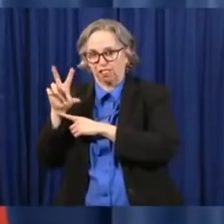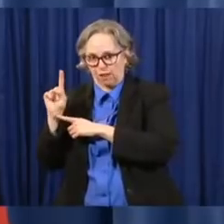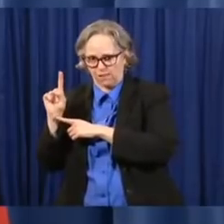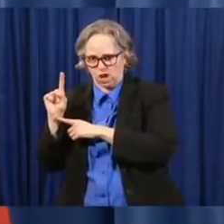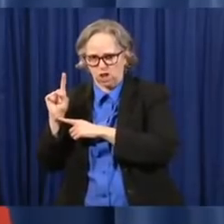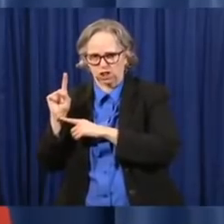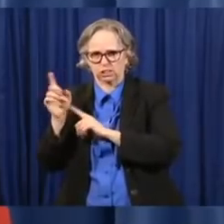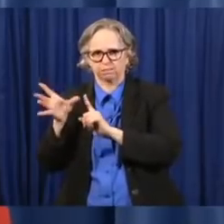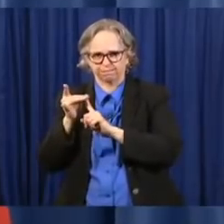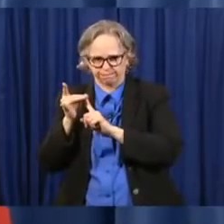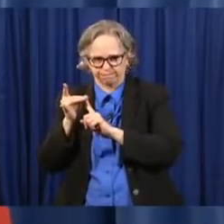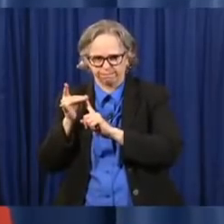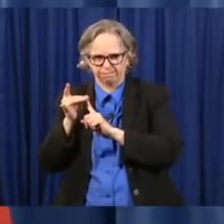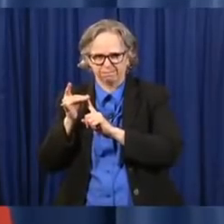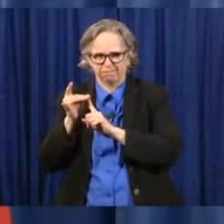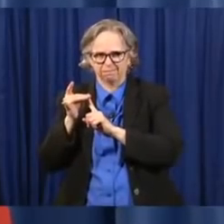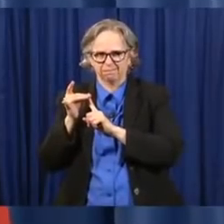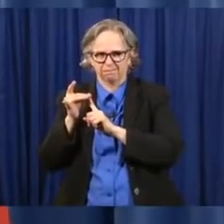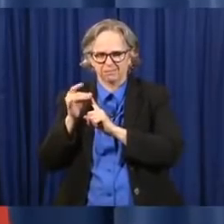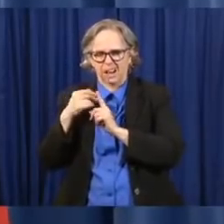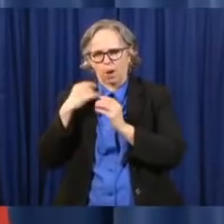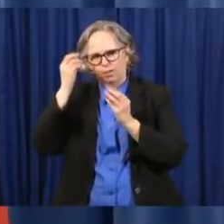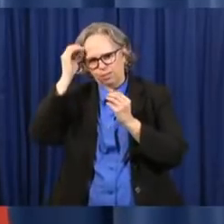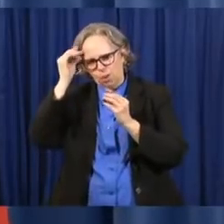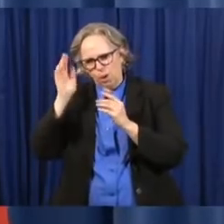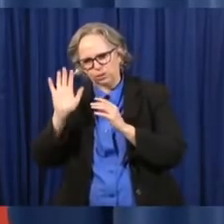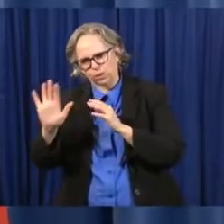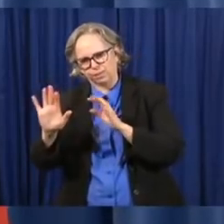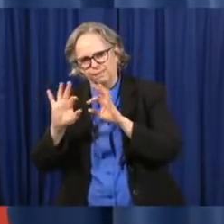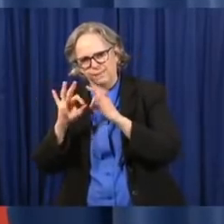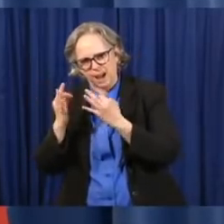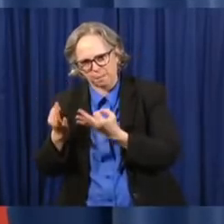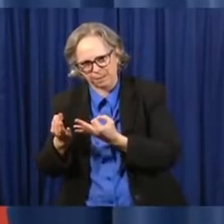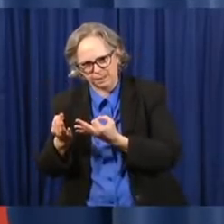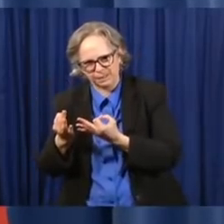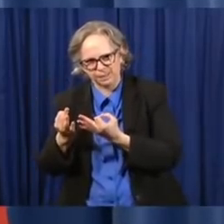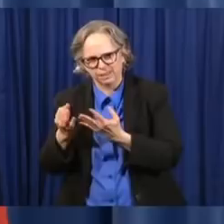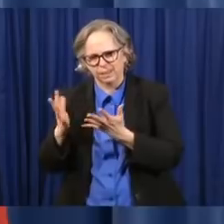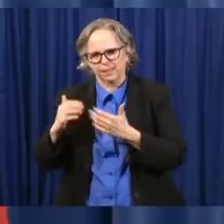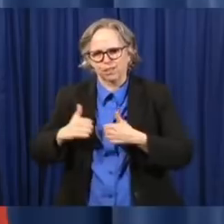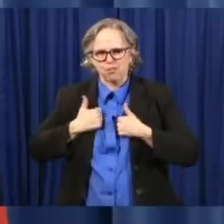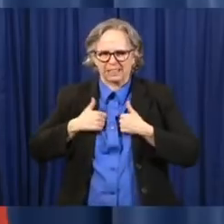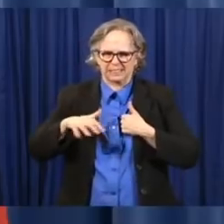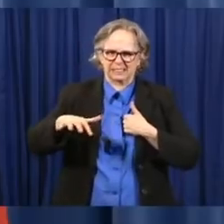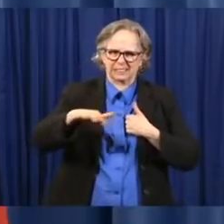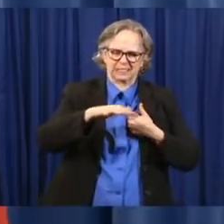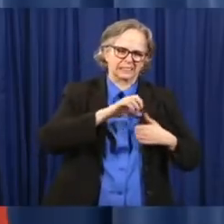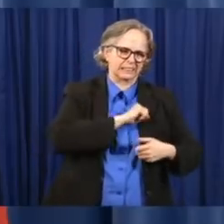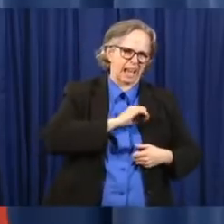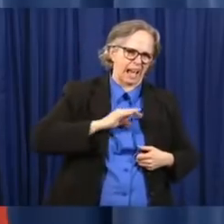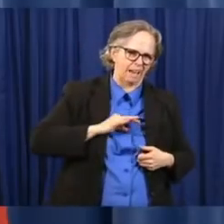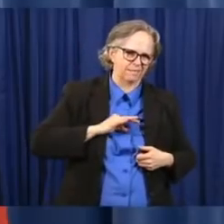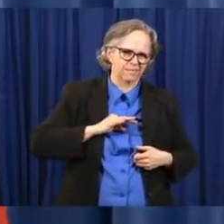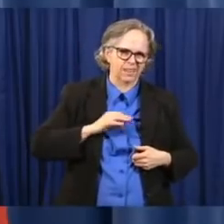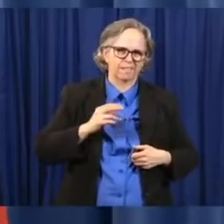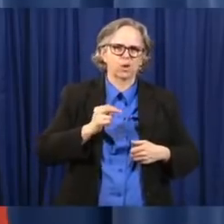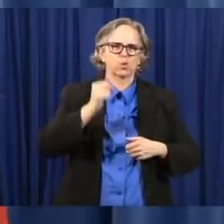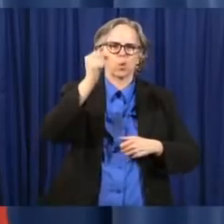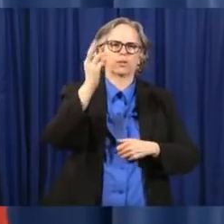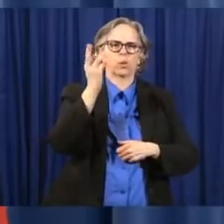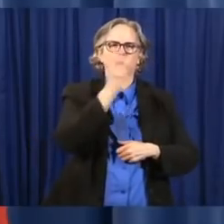the family, as well as the other residents and staff at the Northwest Ohio Developmental Center.